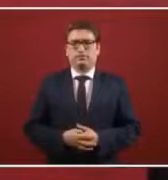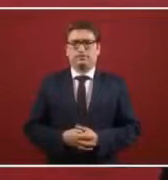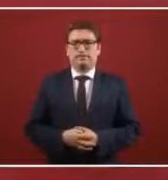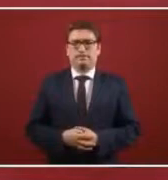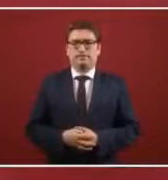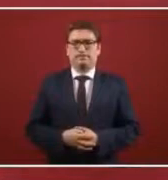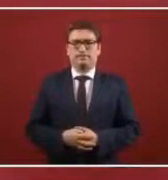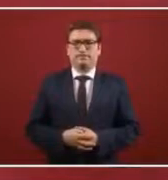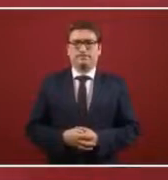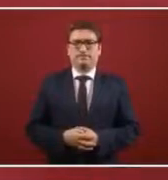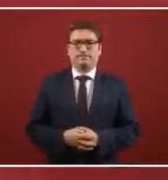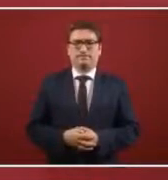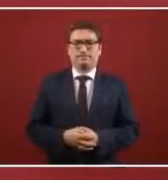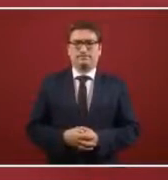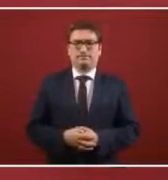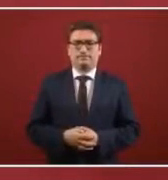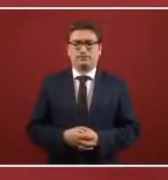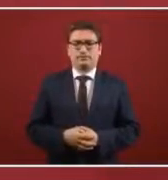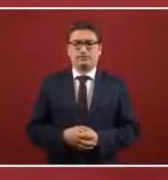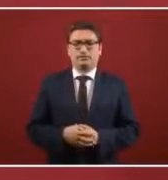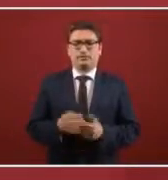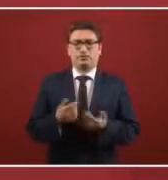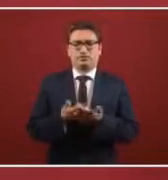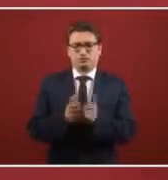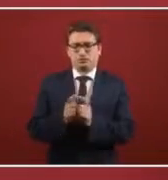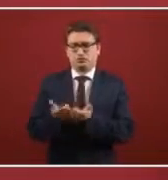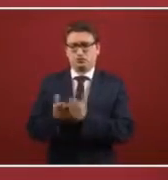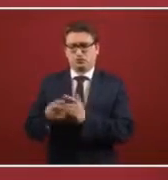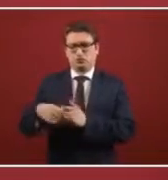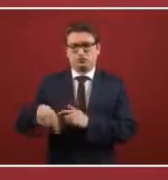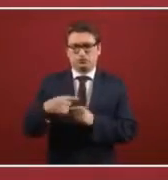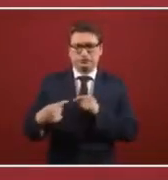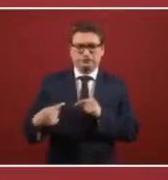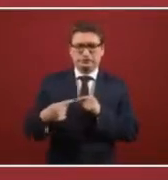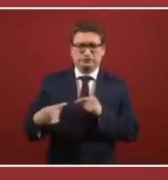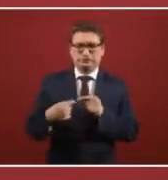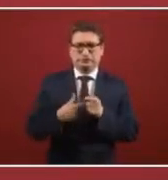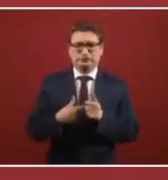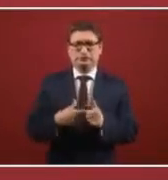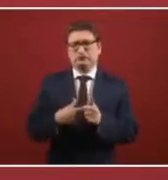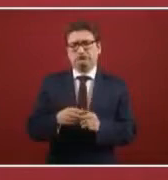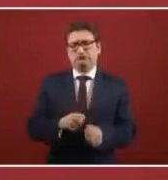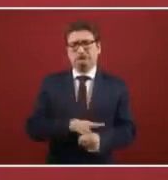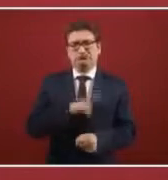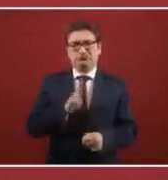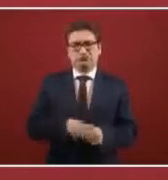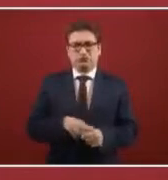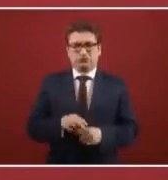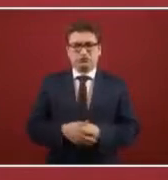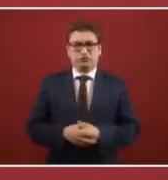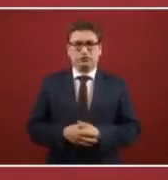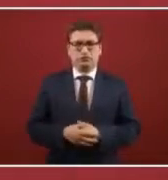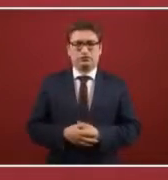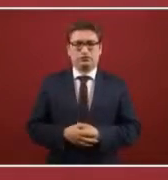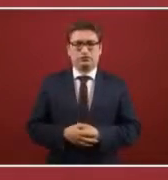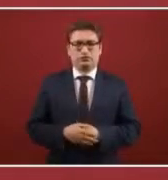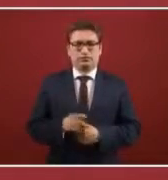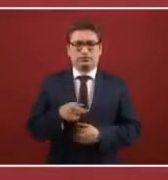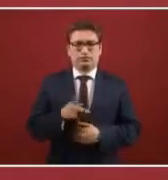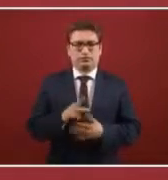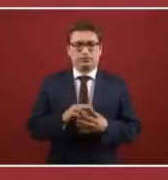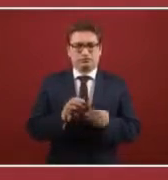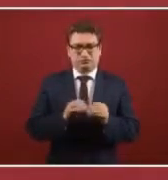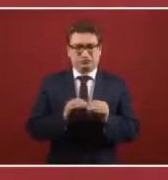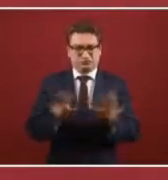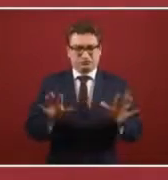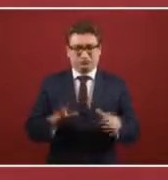need to apply them. Y hay resistencias And the como resistances, es natural, as is pero natural, también but aclarar also we